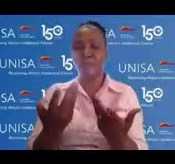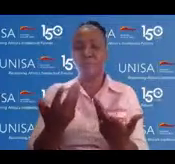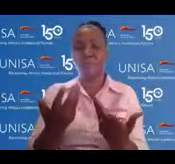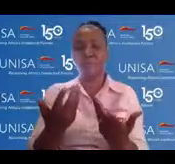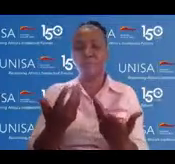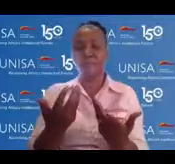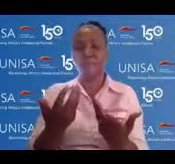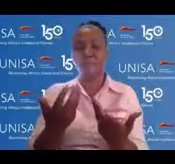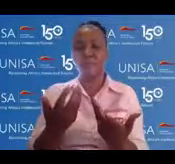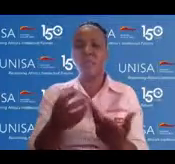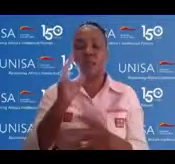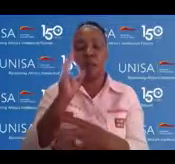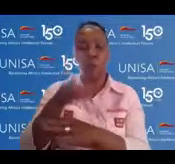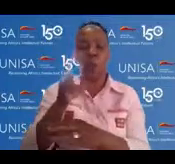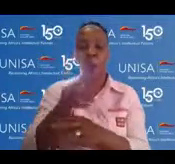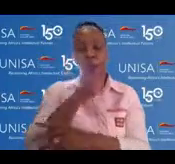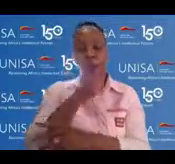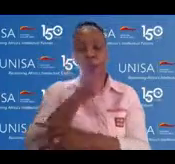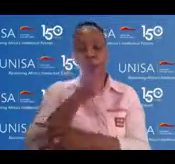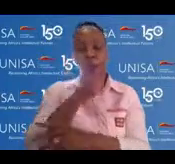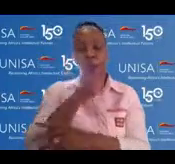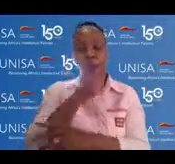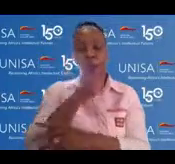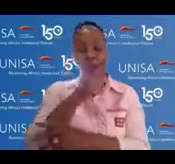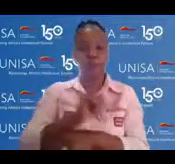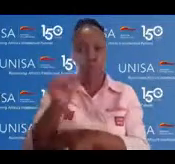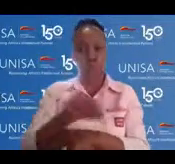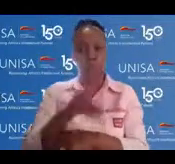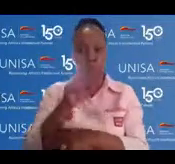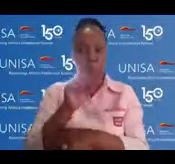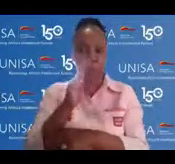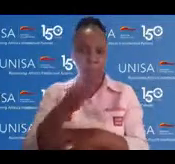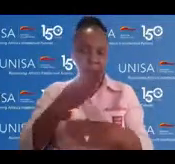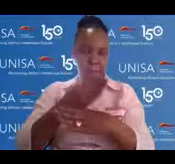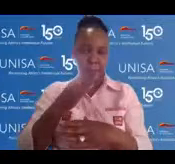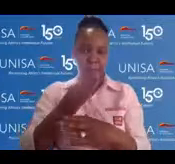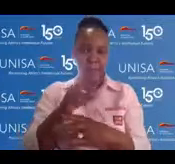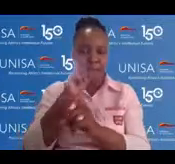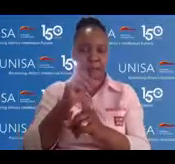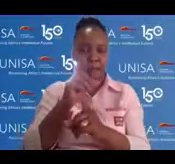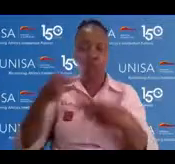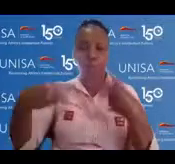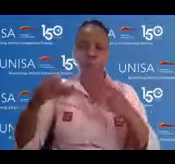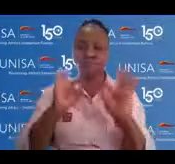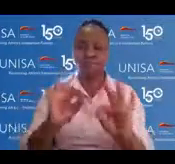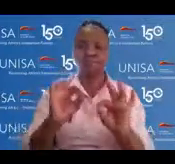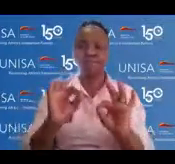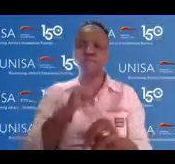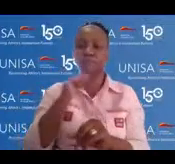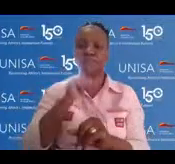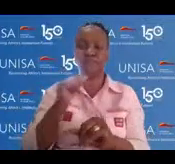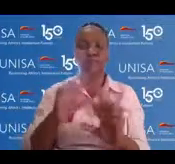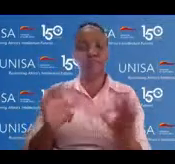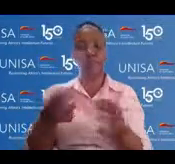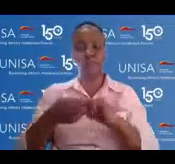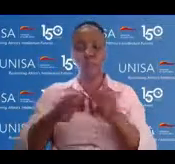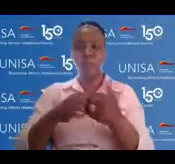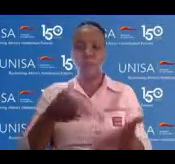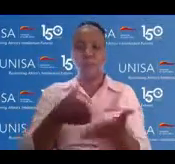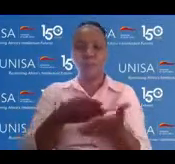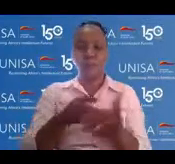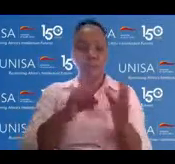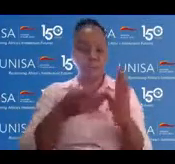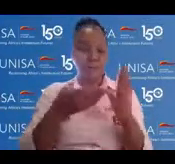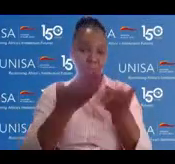really tell you that, okay, I need your webcam. It needs to be working. Okay, not a problem. When I click on this page, right,